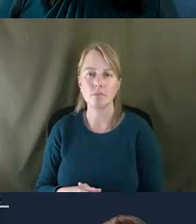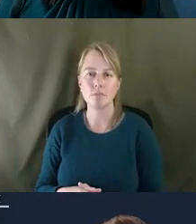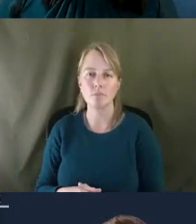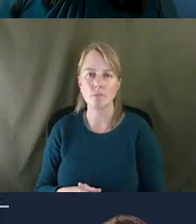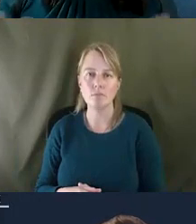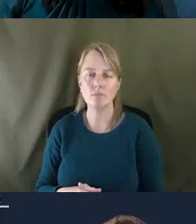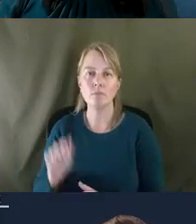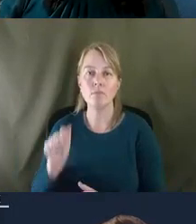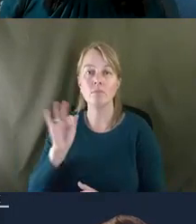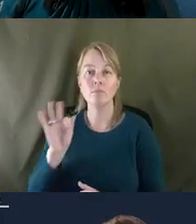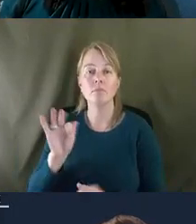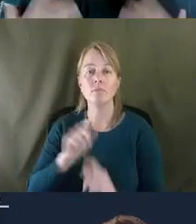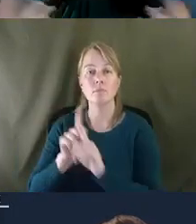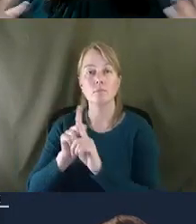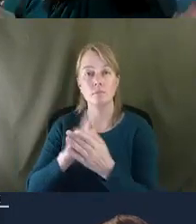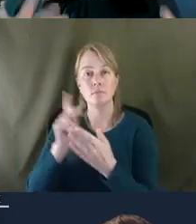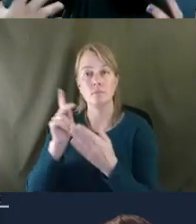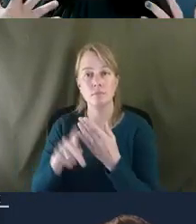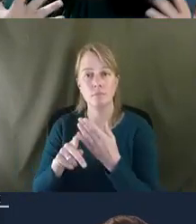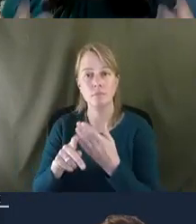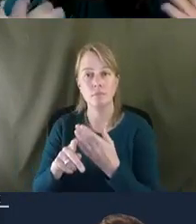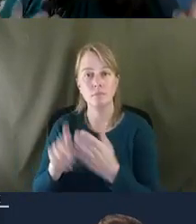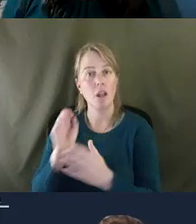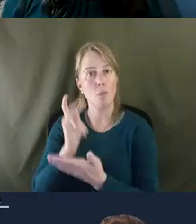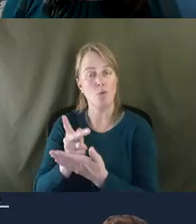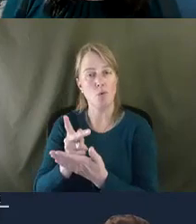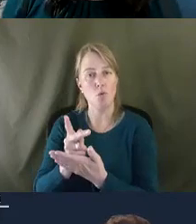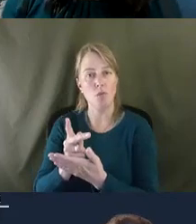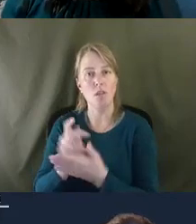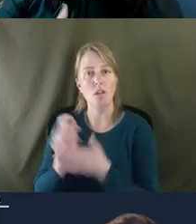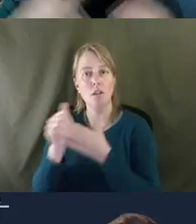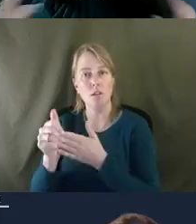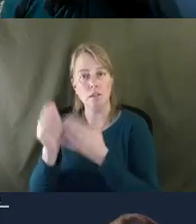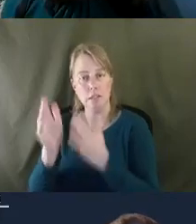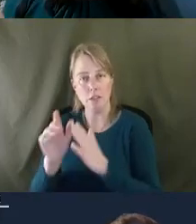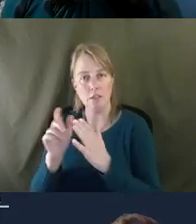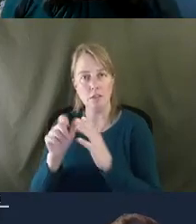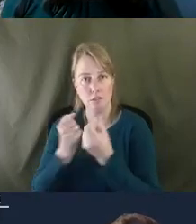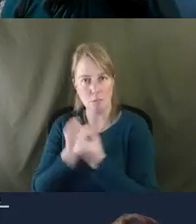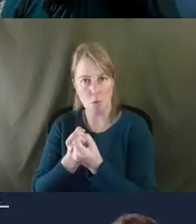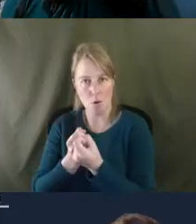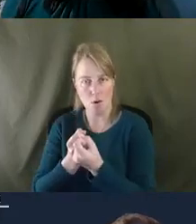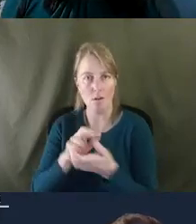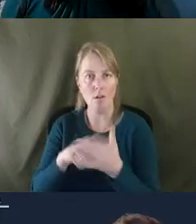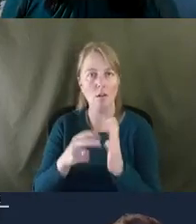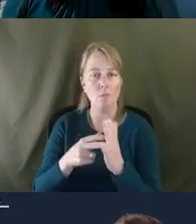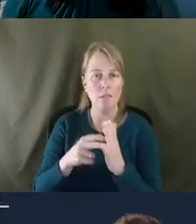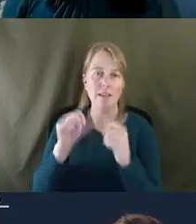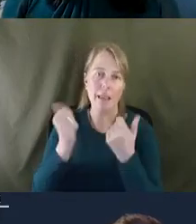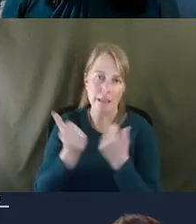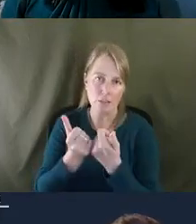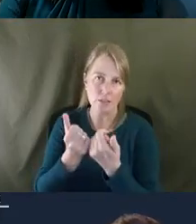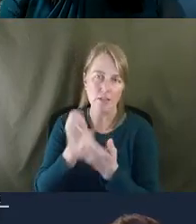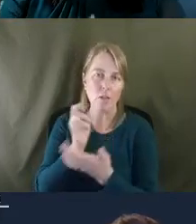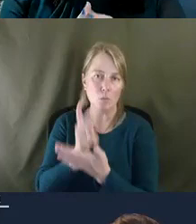if a mentorship program is approved and supported by a leadership team, which means it's approved and supported by the agency,